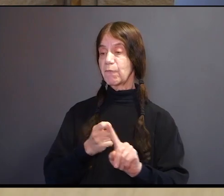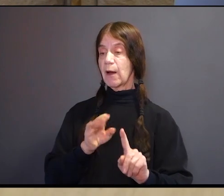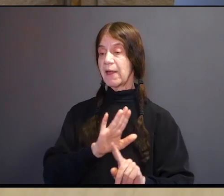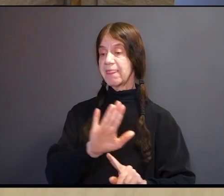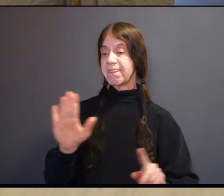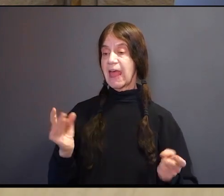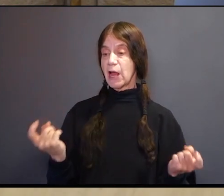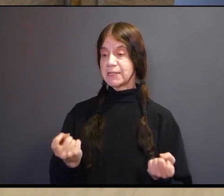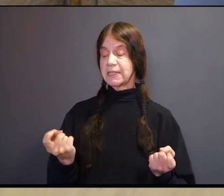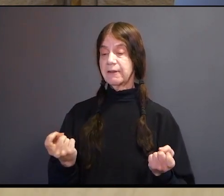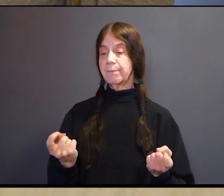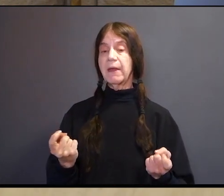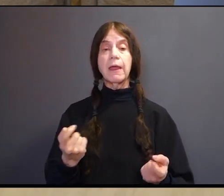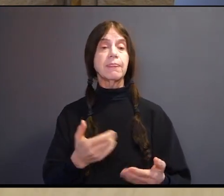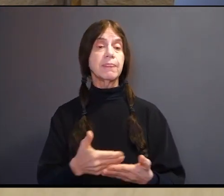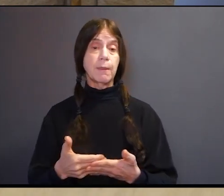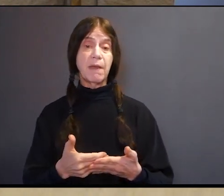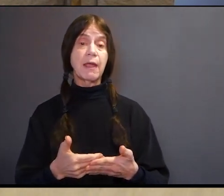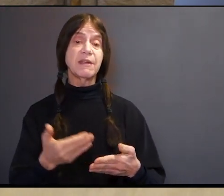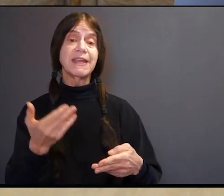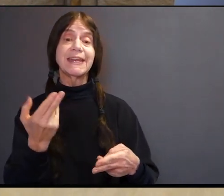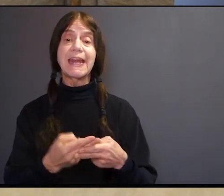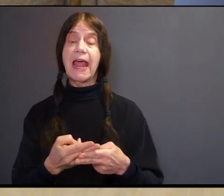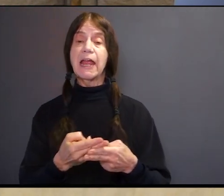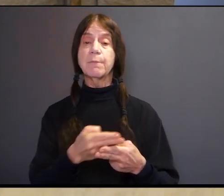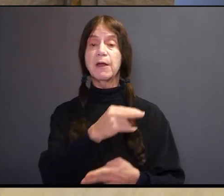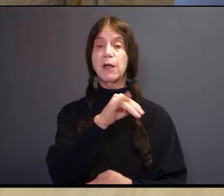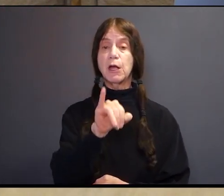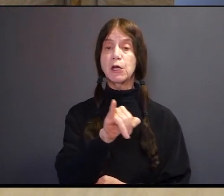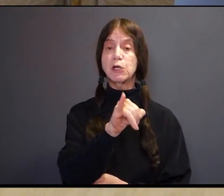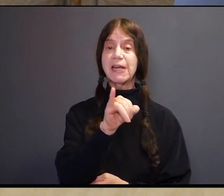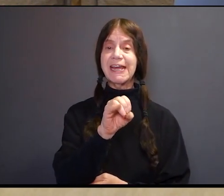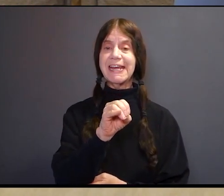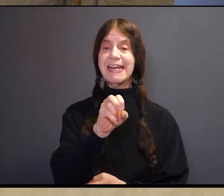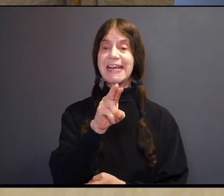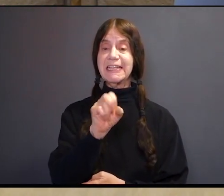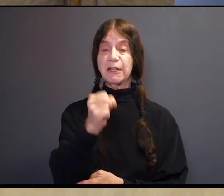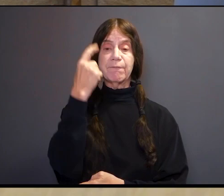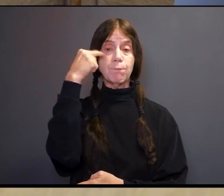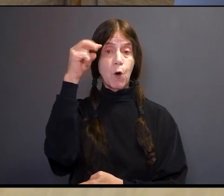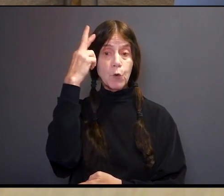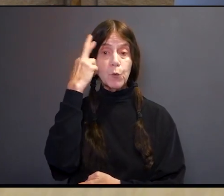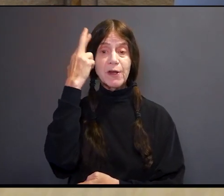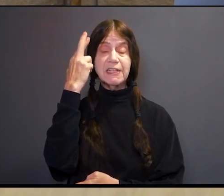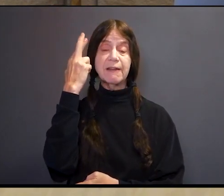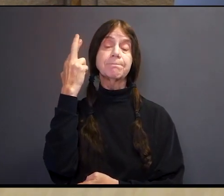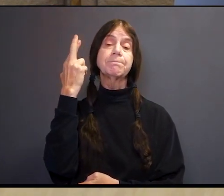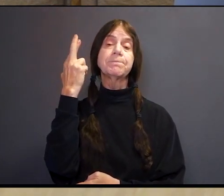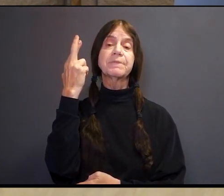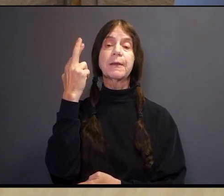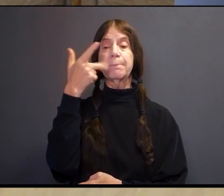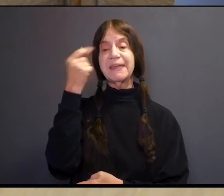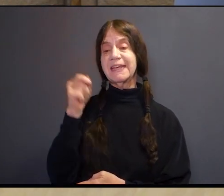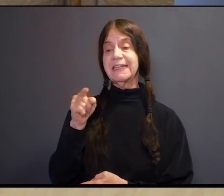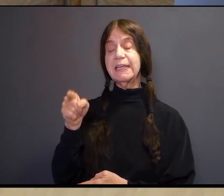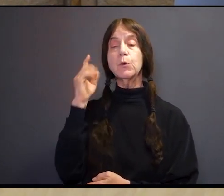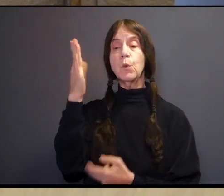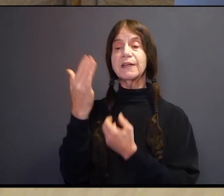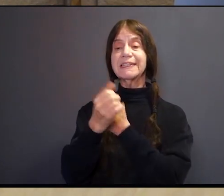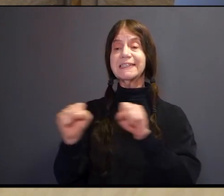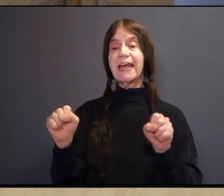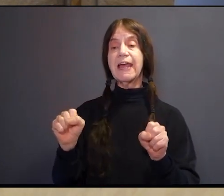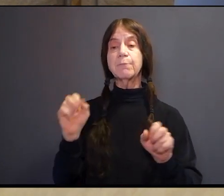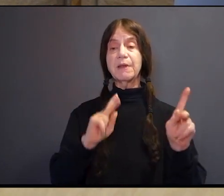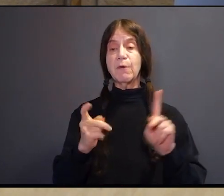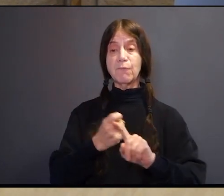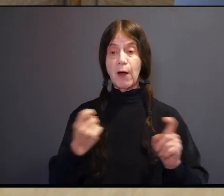The child was to be named Jesus for a reason. That is because he would save his people from